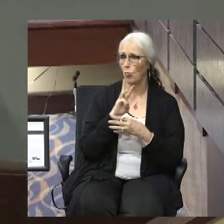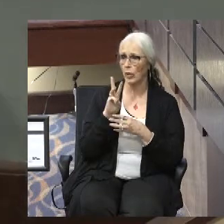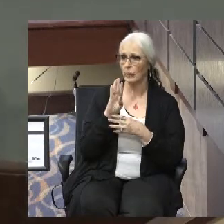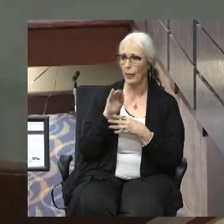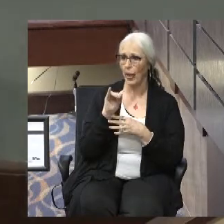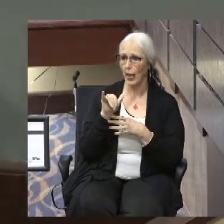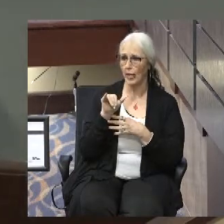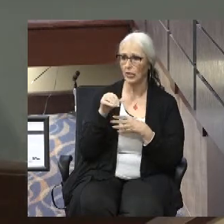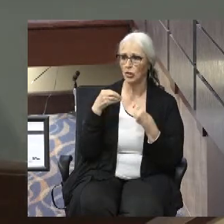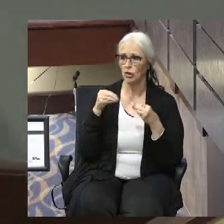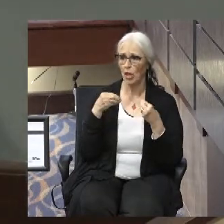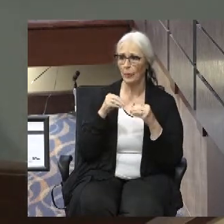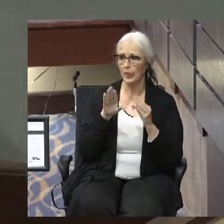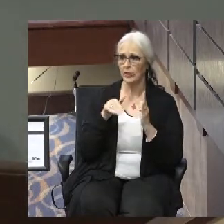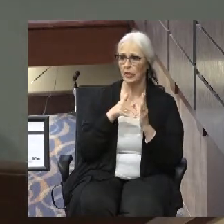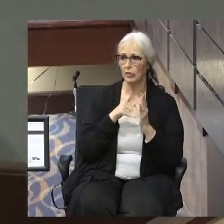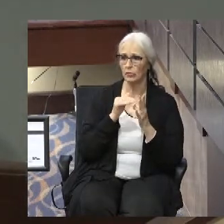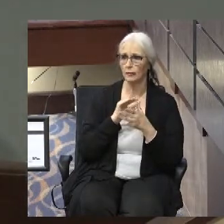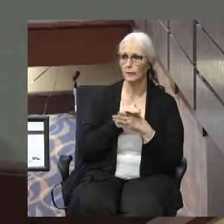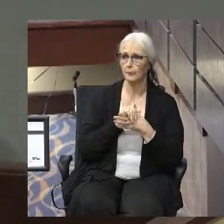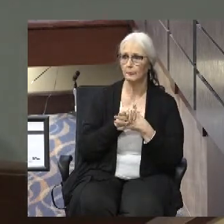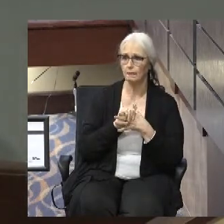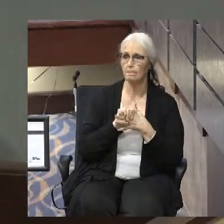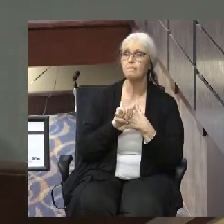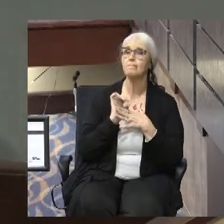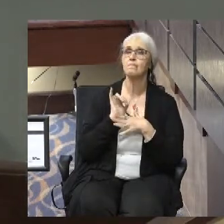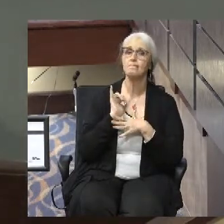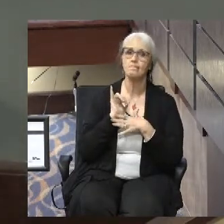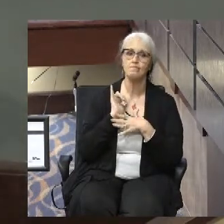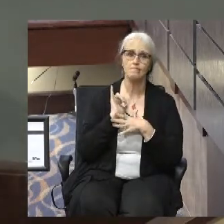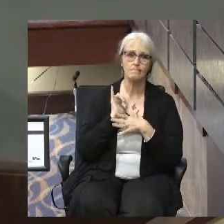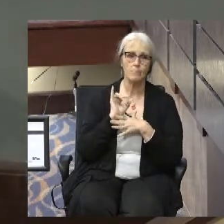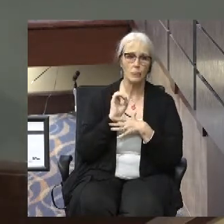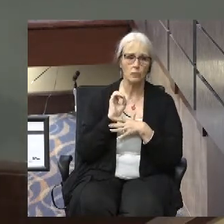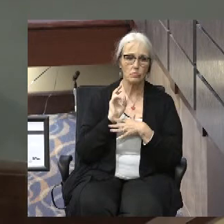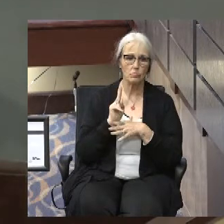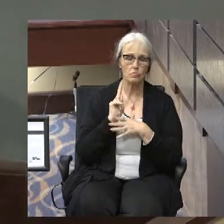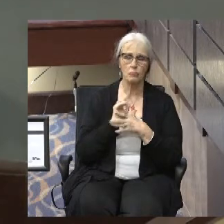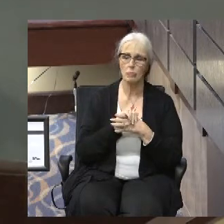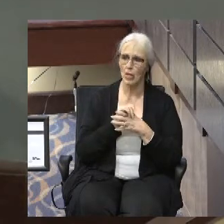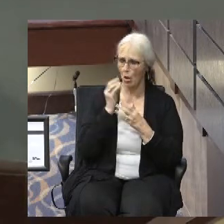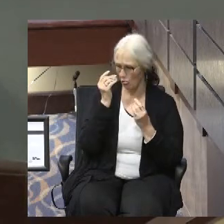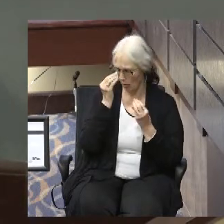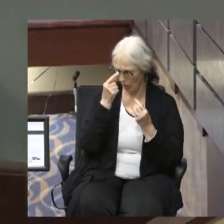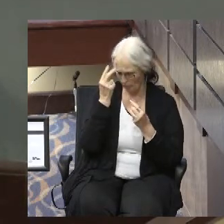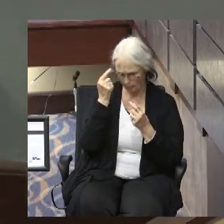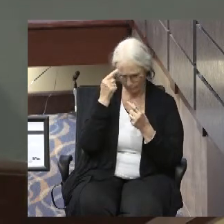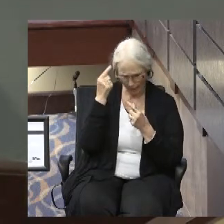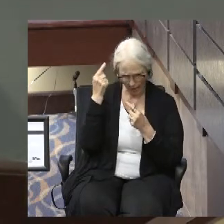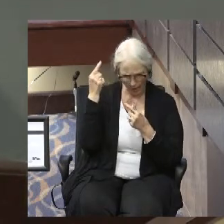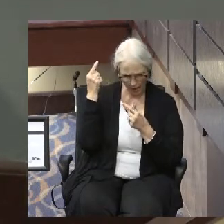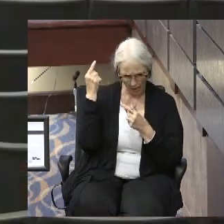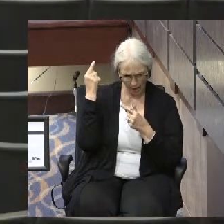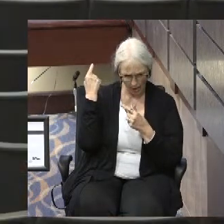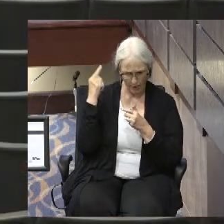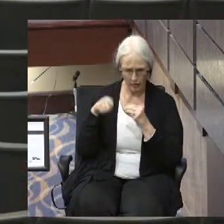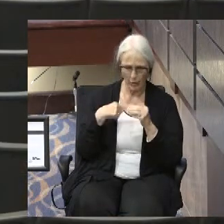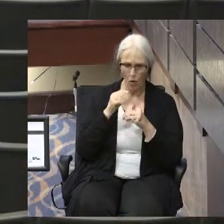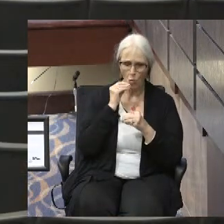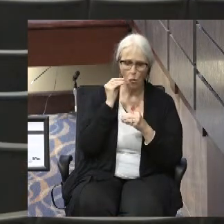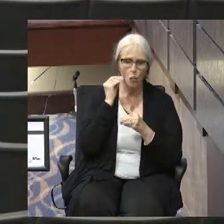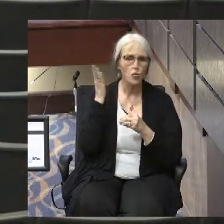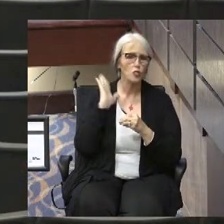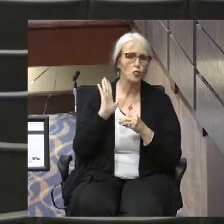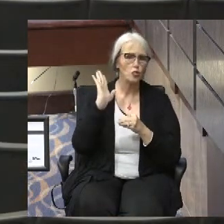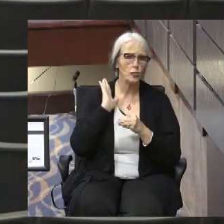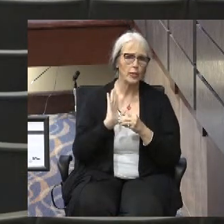okay, okay. That makes sense. Yeah, it does. Okay, I was thinking about the homes that used to be there on